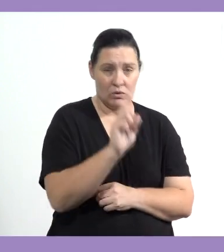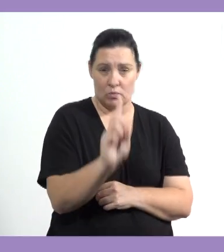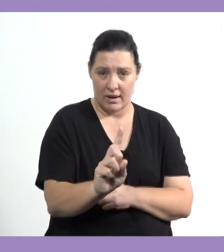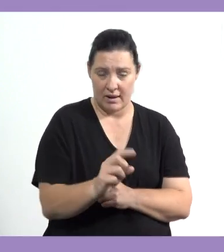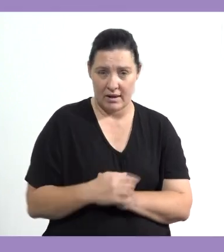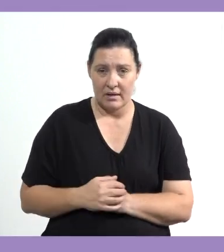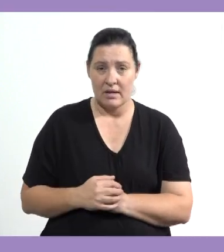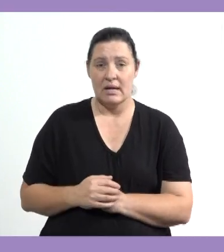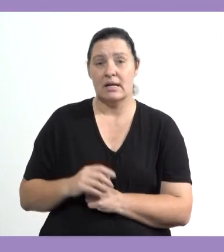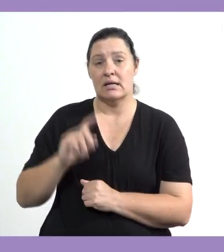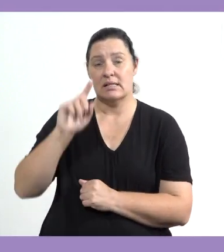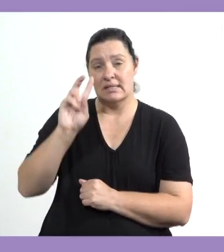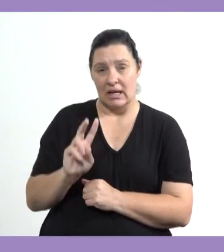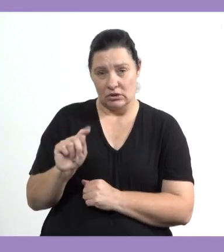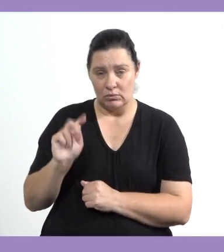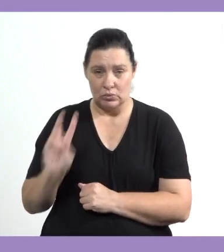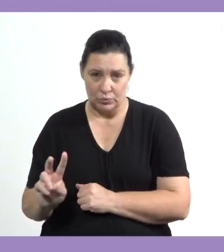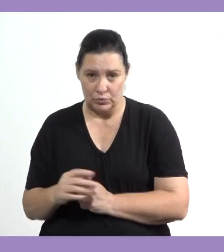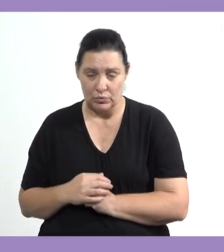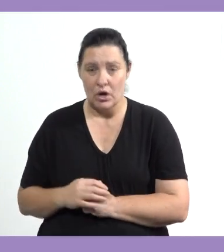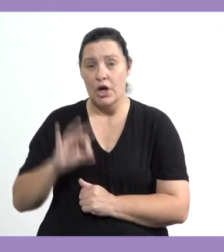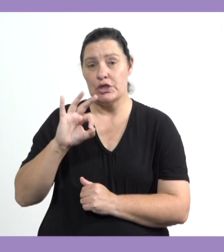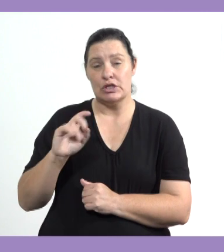is 1. The second term is 2.